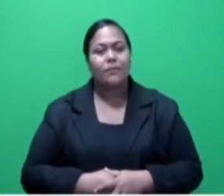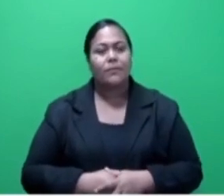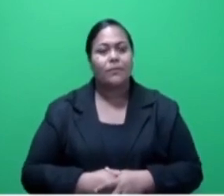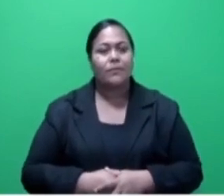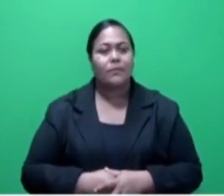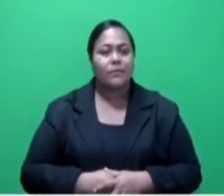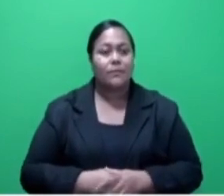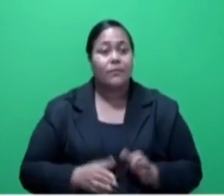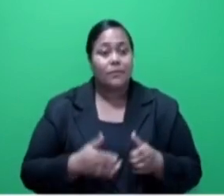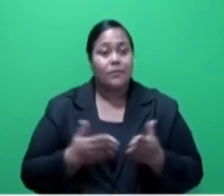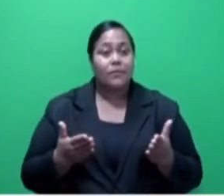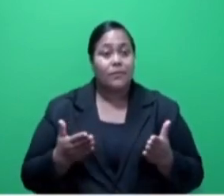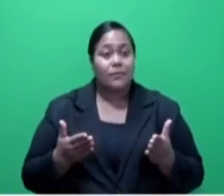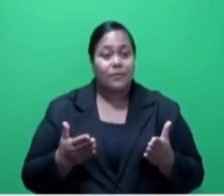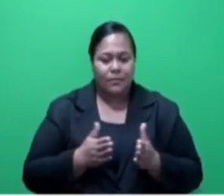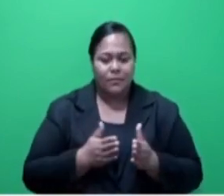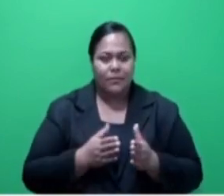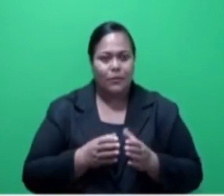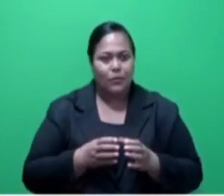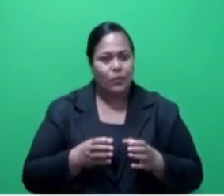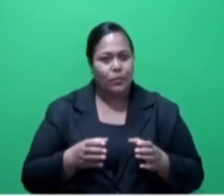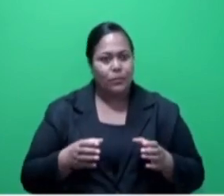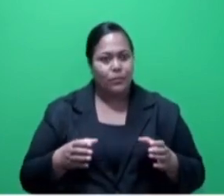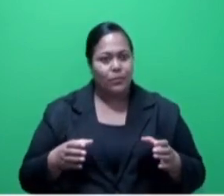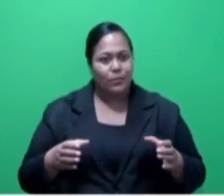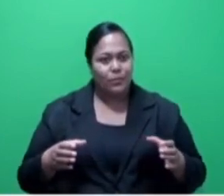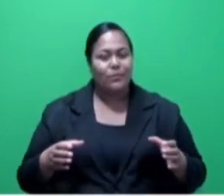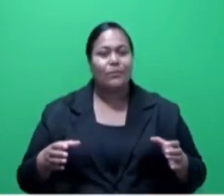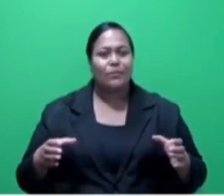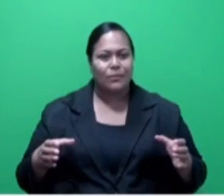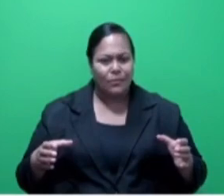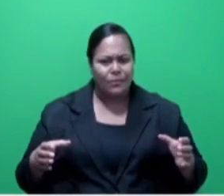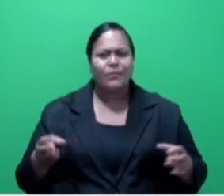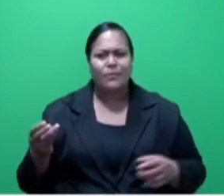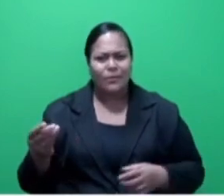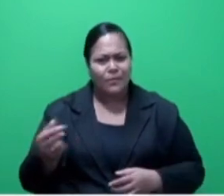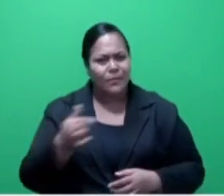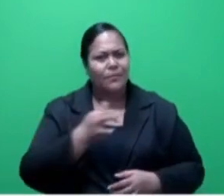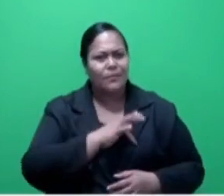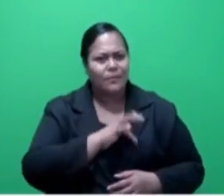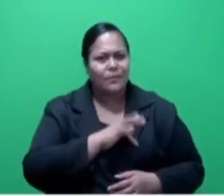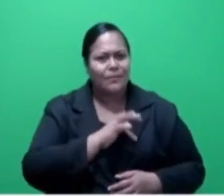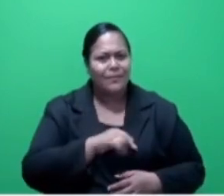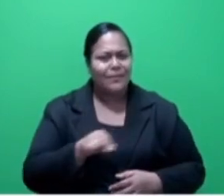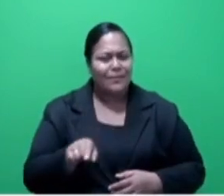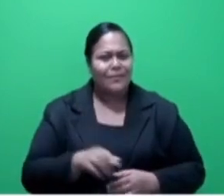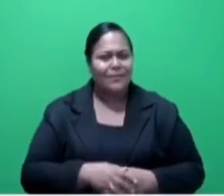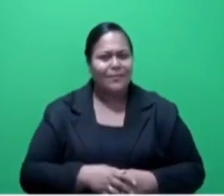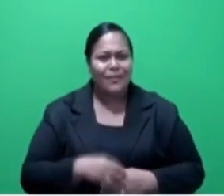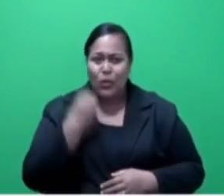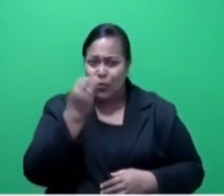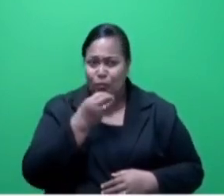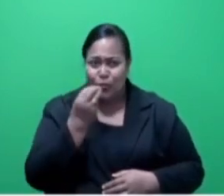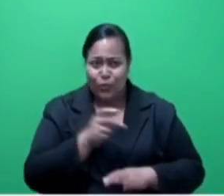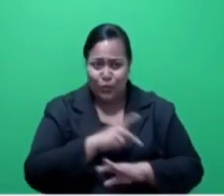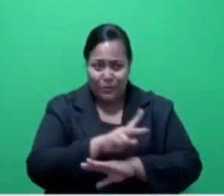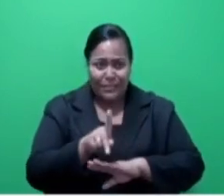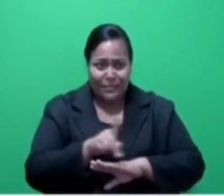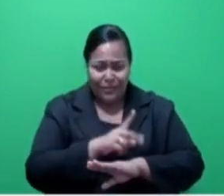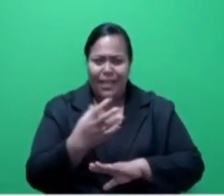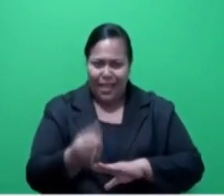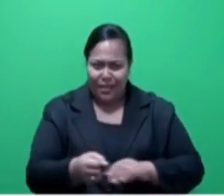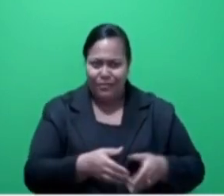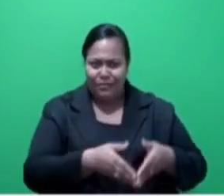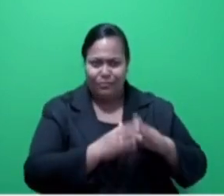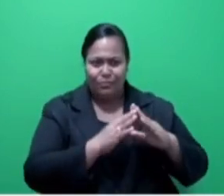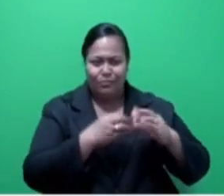grew. Of course, some of them benefit from it. You have organizations like Food Specific, George Patel and them, they got money to actually